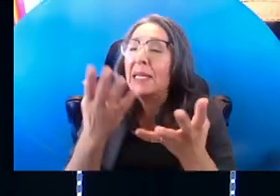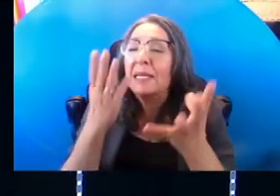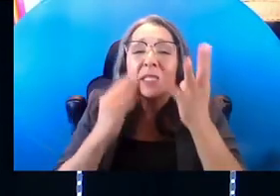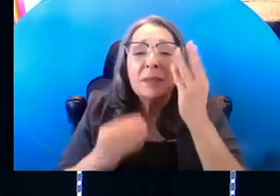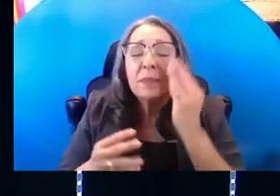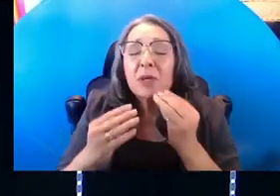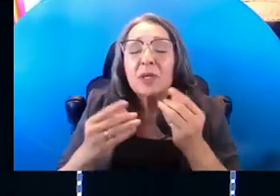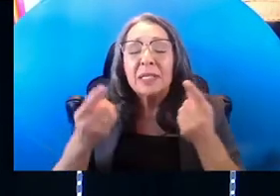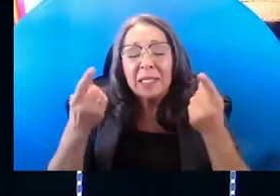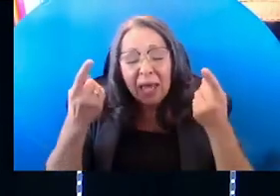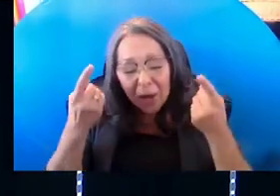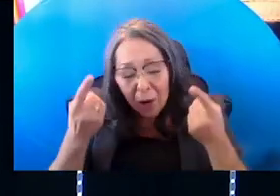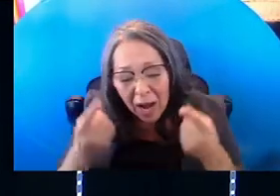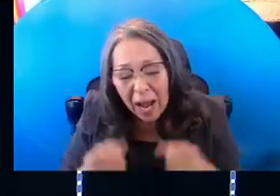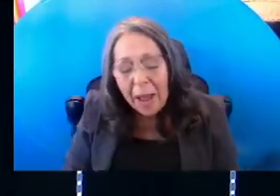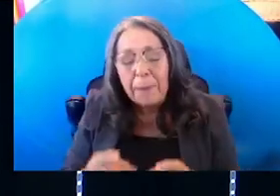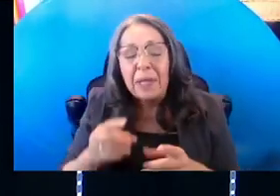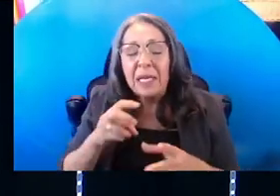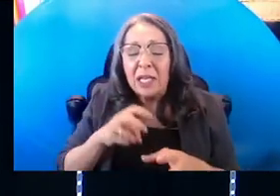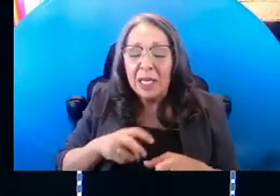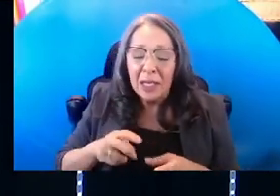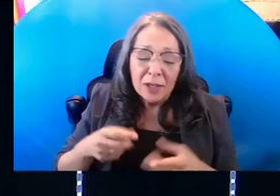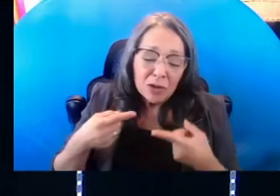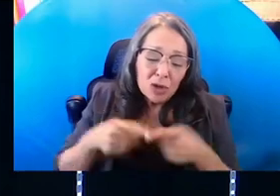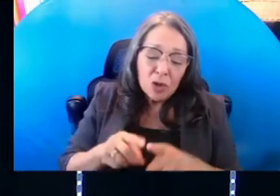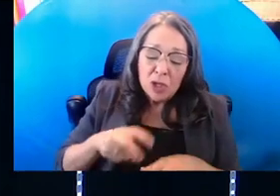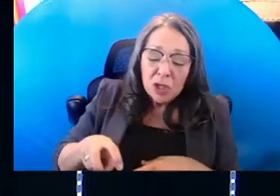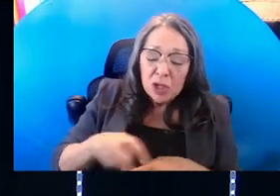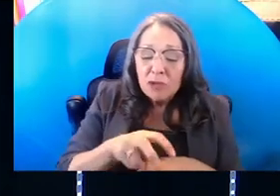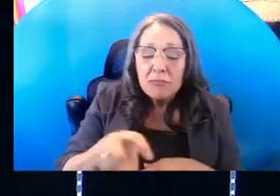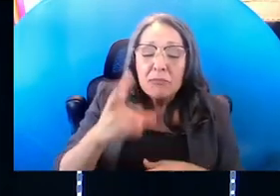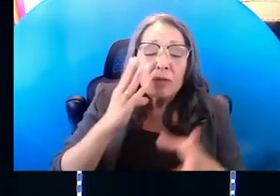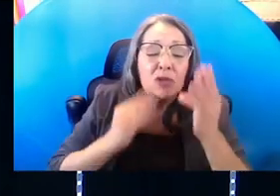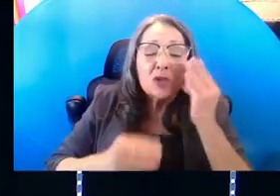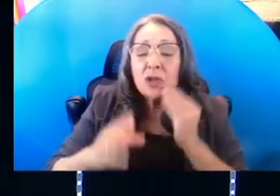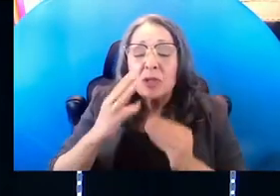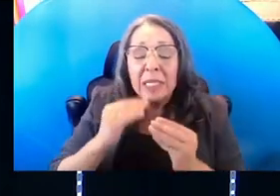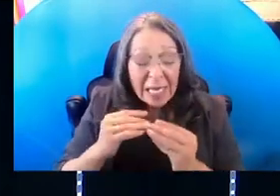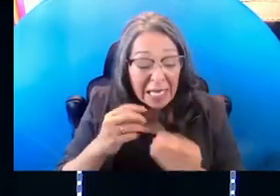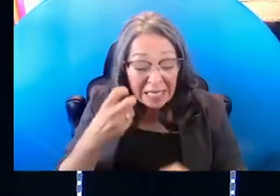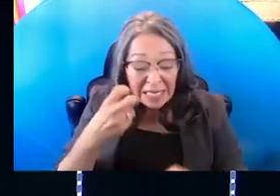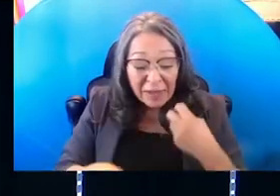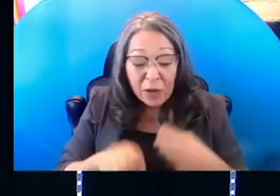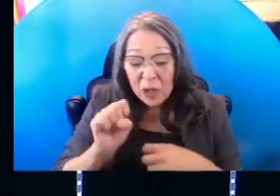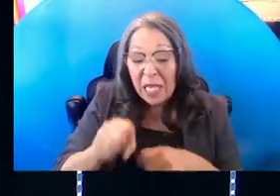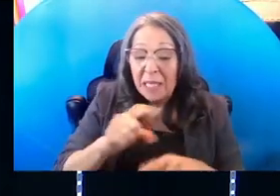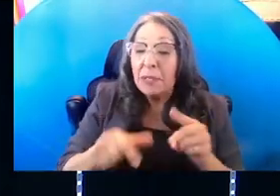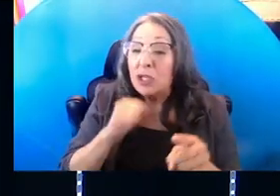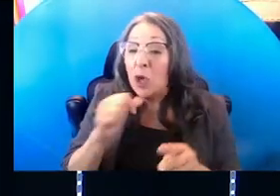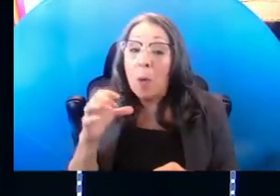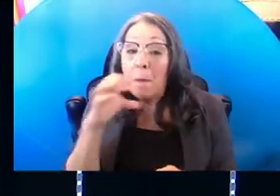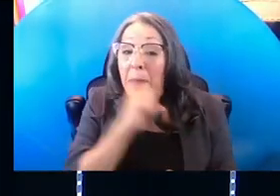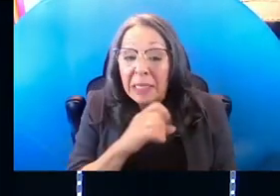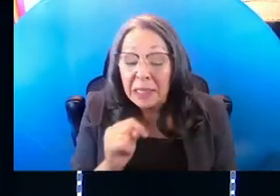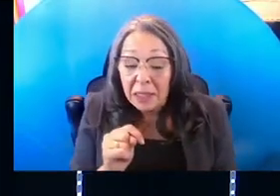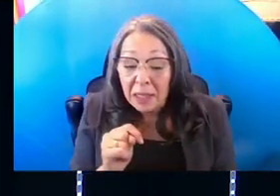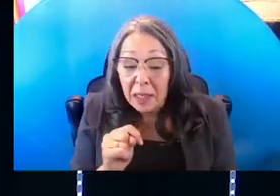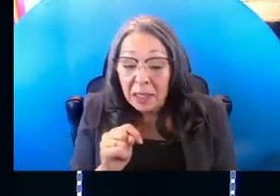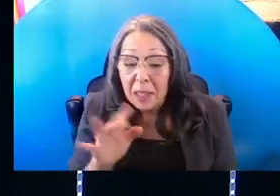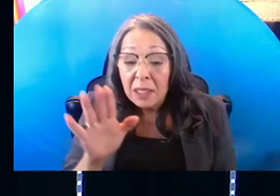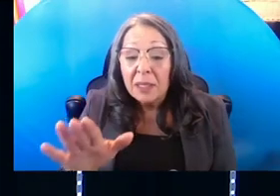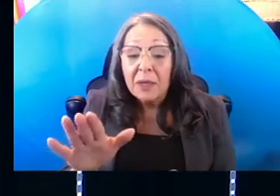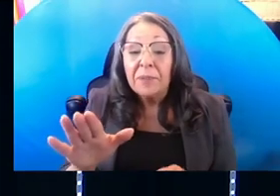in those seasons when life is hard and he's like, hey, don't miss this. He's not saying that those seasons are